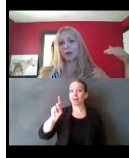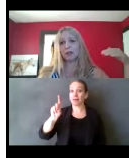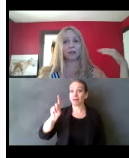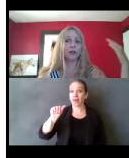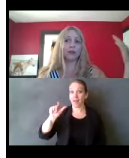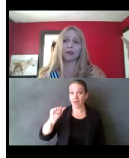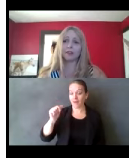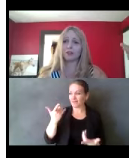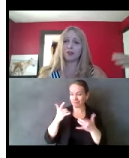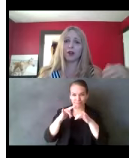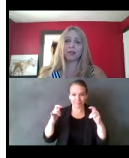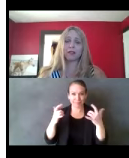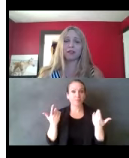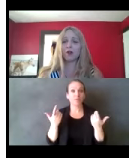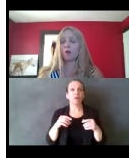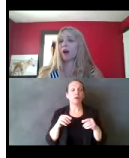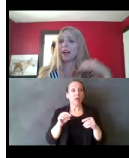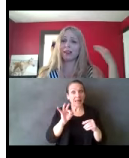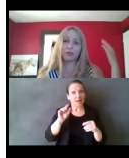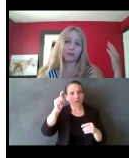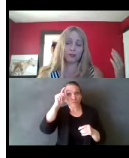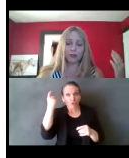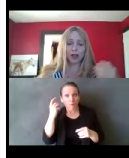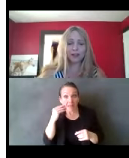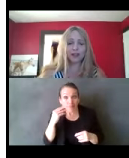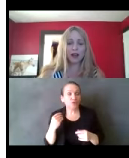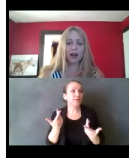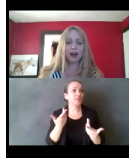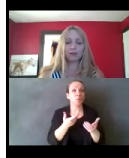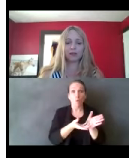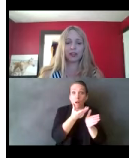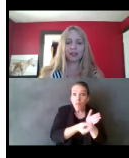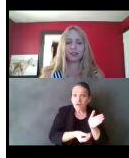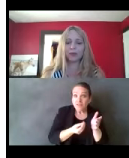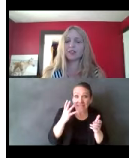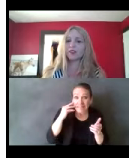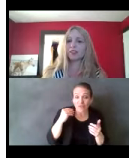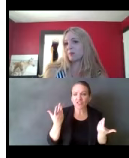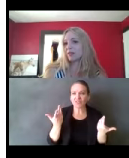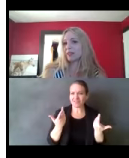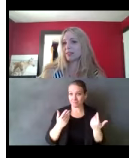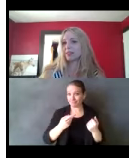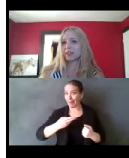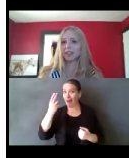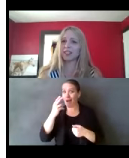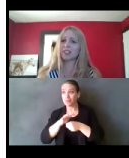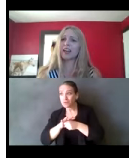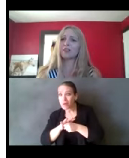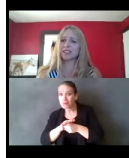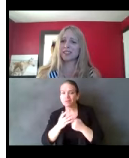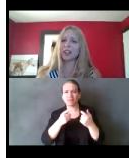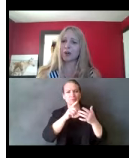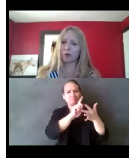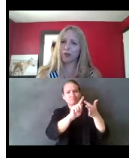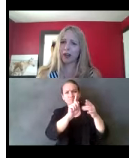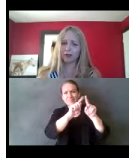and traumas or current losses and traumas or high levels of stress. And these are based on experience, and it can just kind of